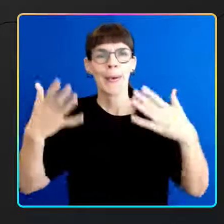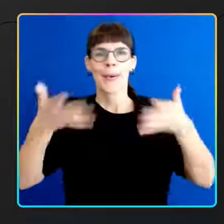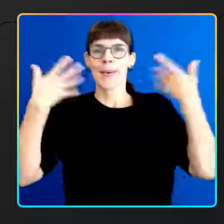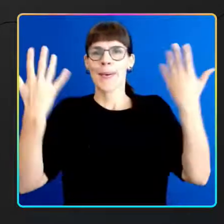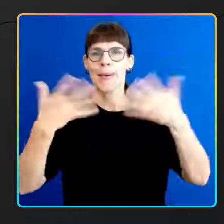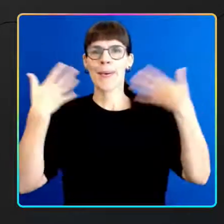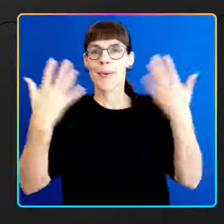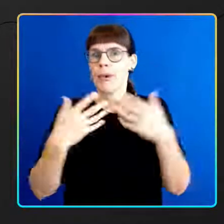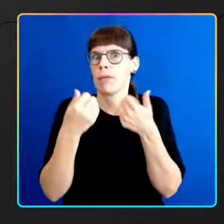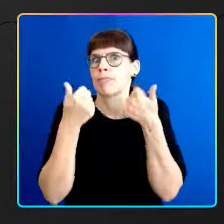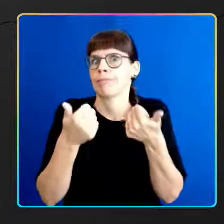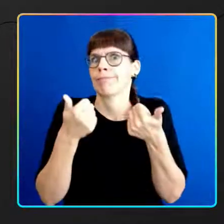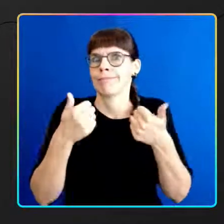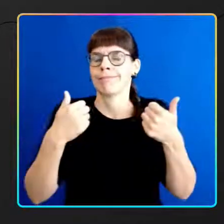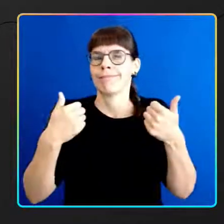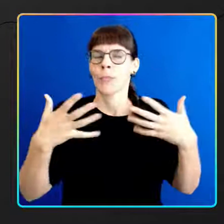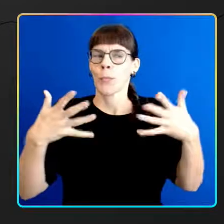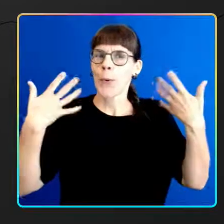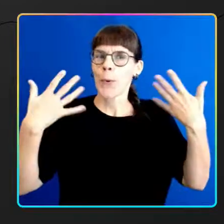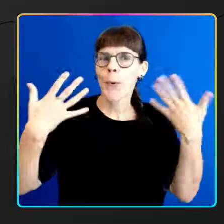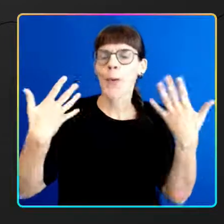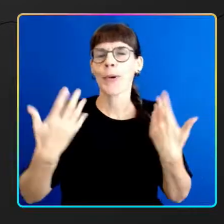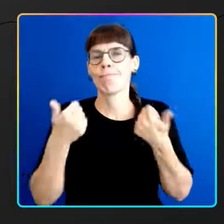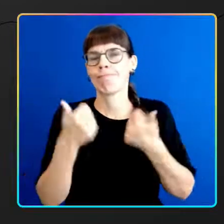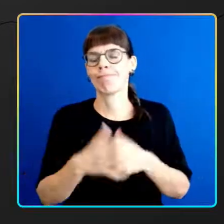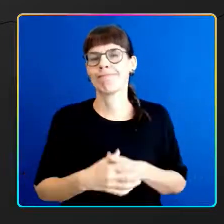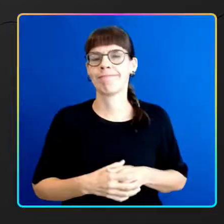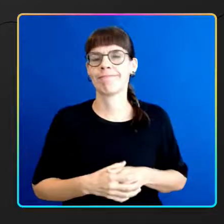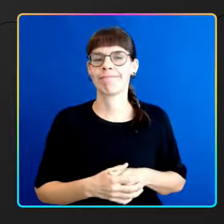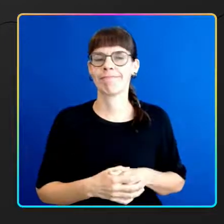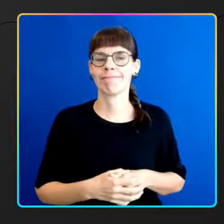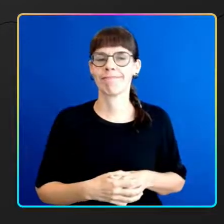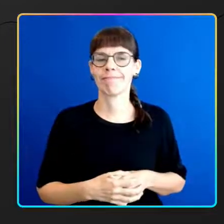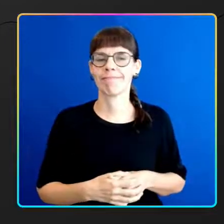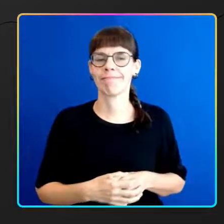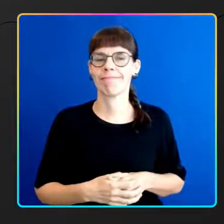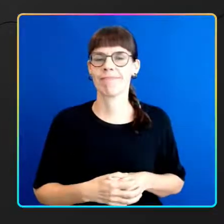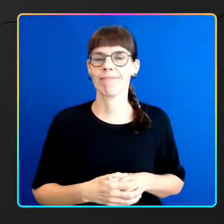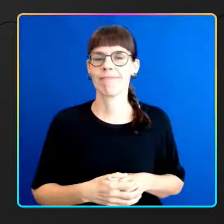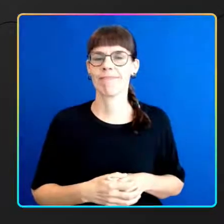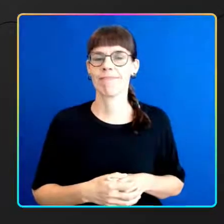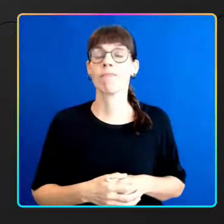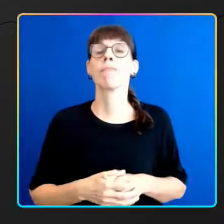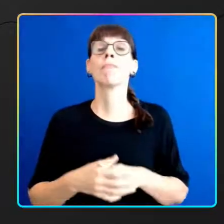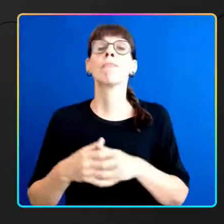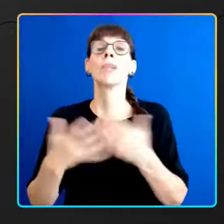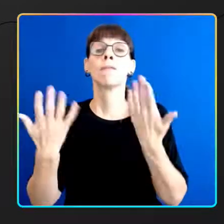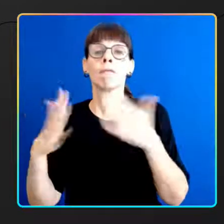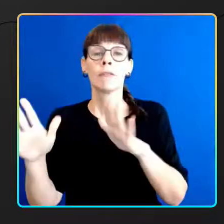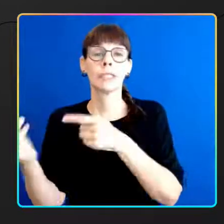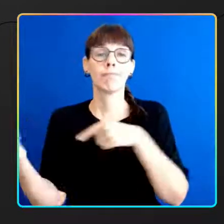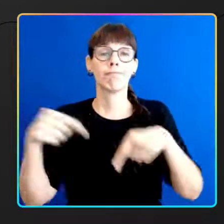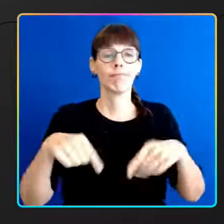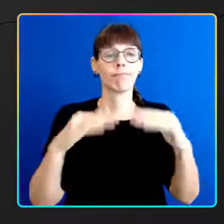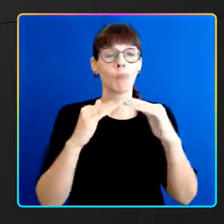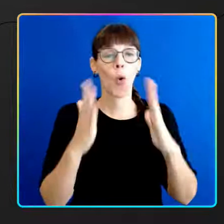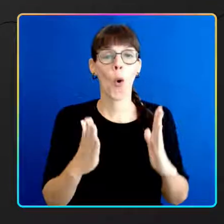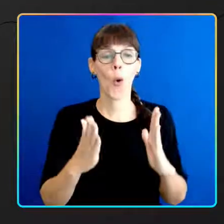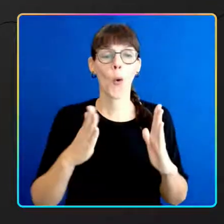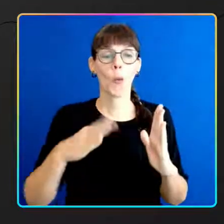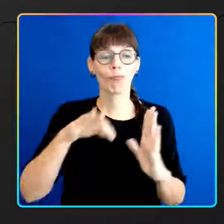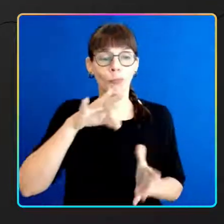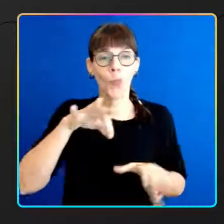good. And then after that, I normally come home and just cook some food, and